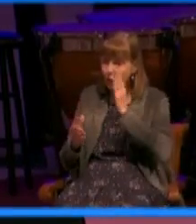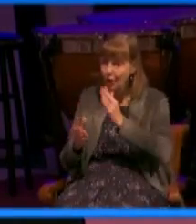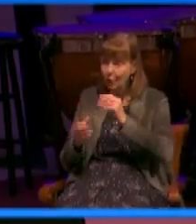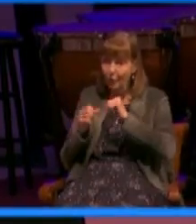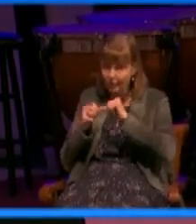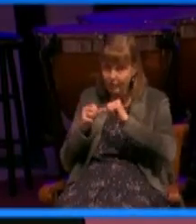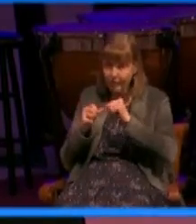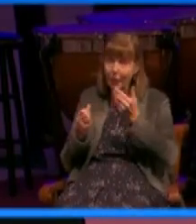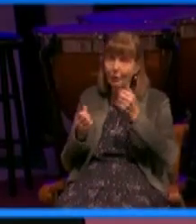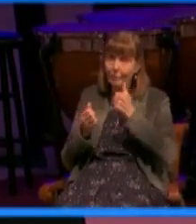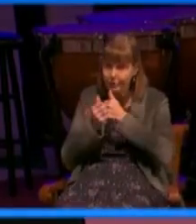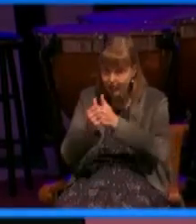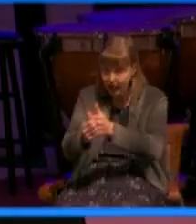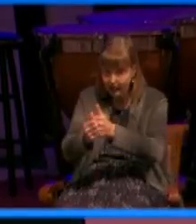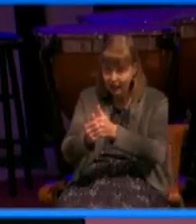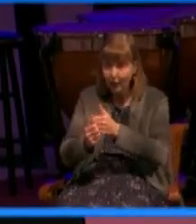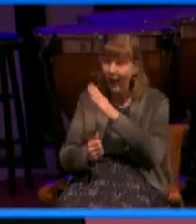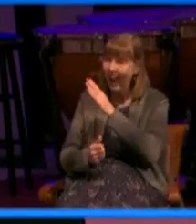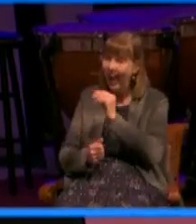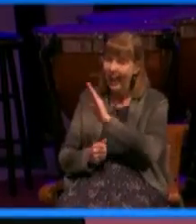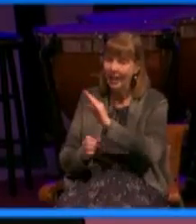This is the covenant which you shall keep